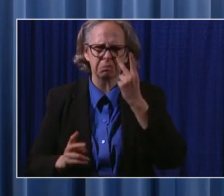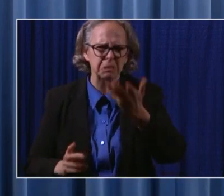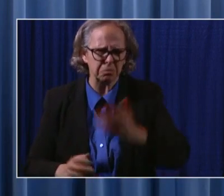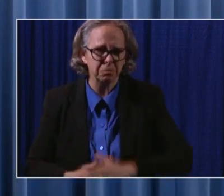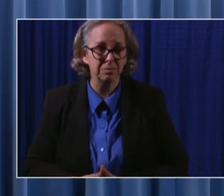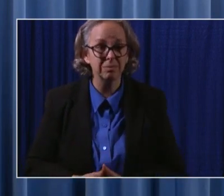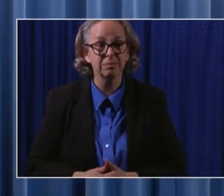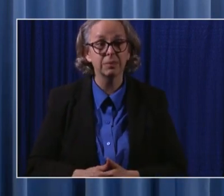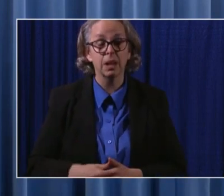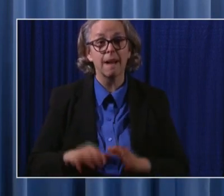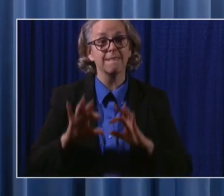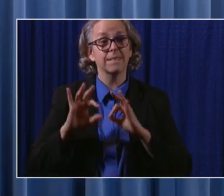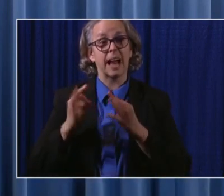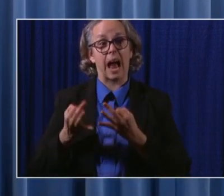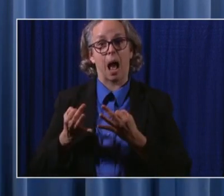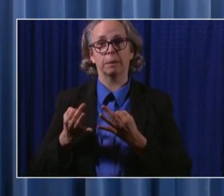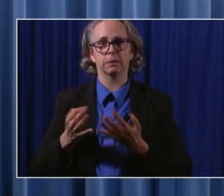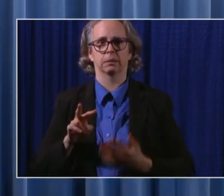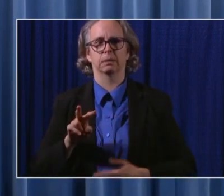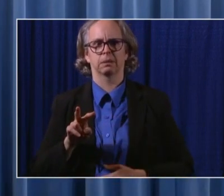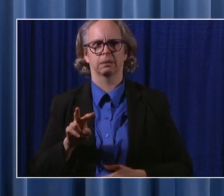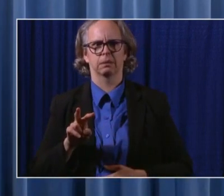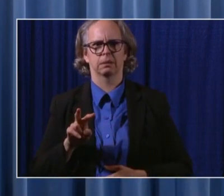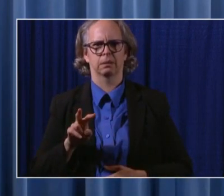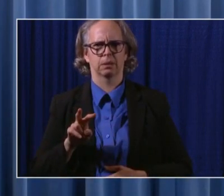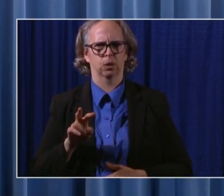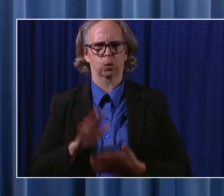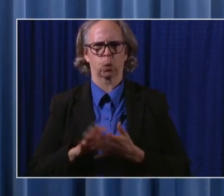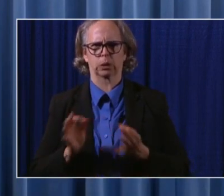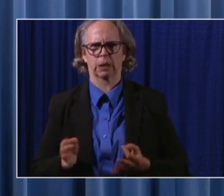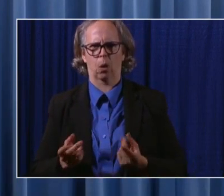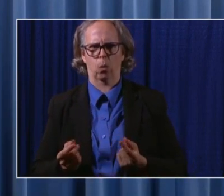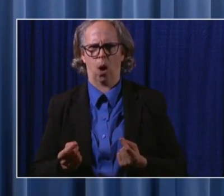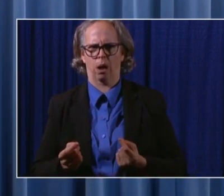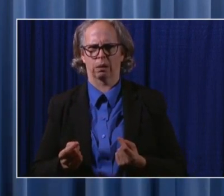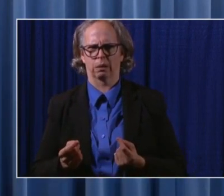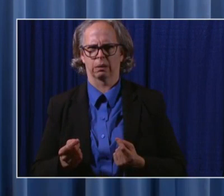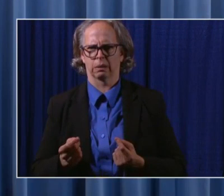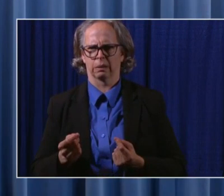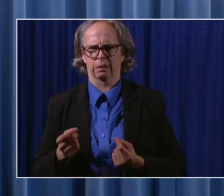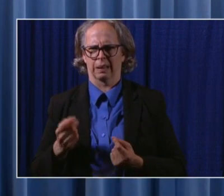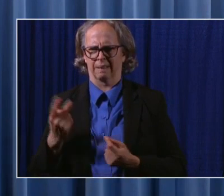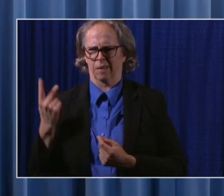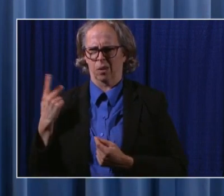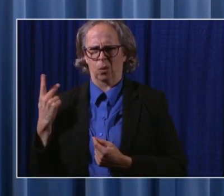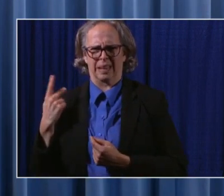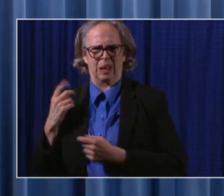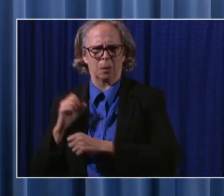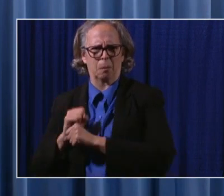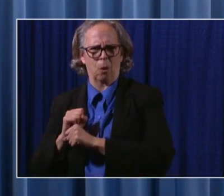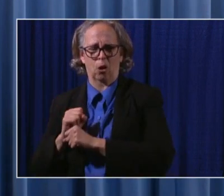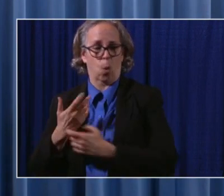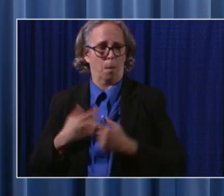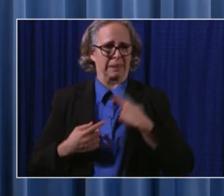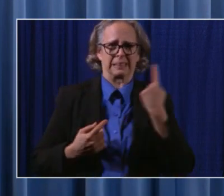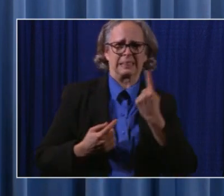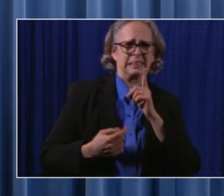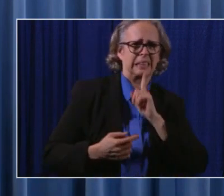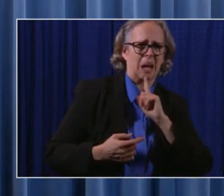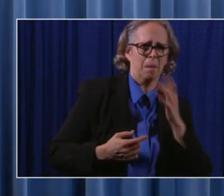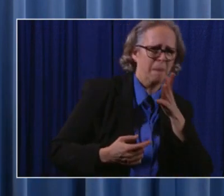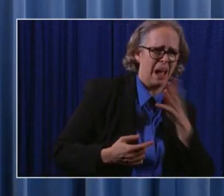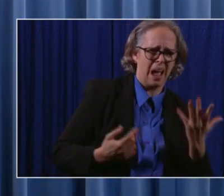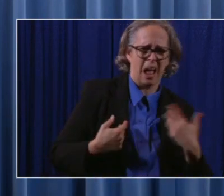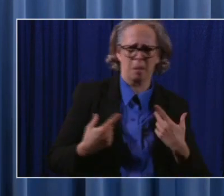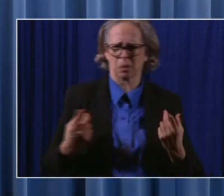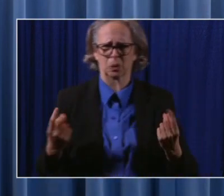tracking that, and families where both parents are working, might have a single mom, single dad, they're making decisions